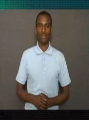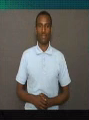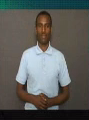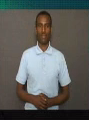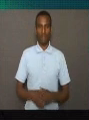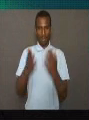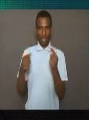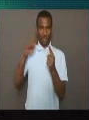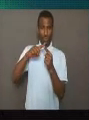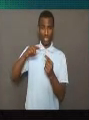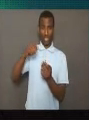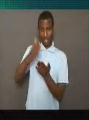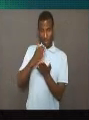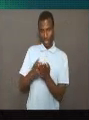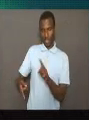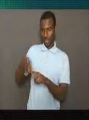Let's get back to our lesson.